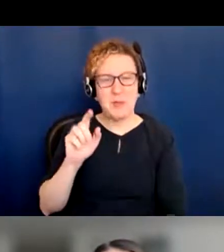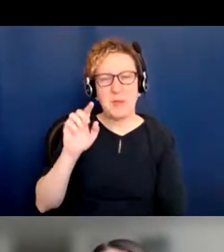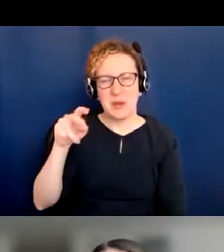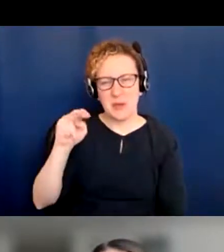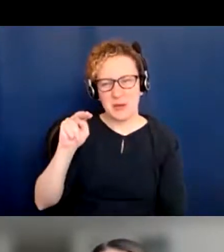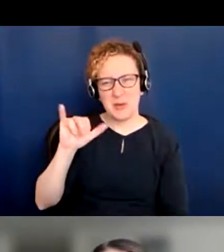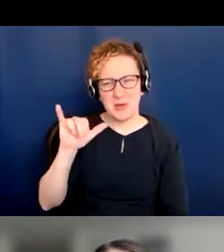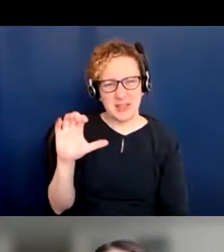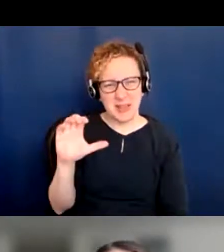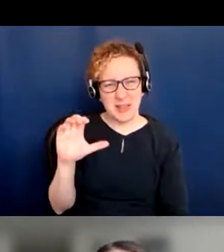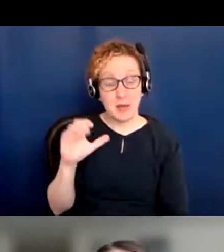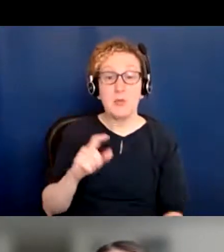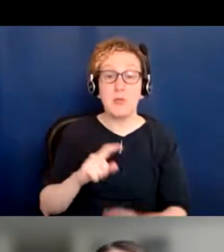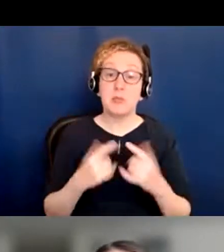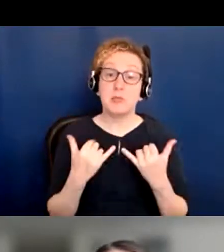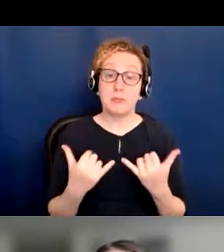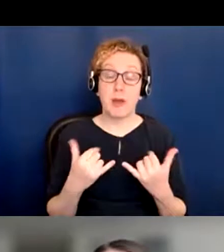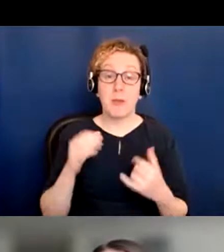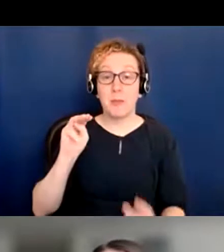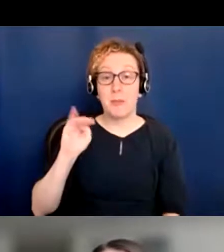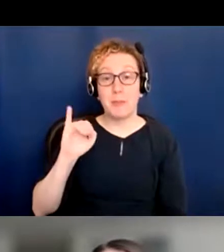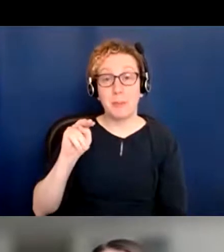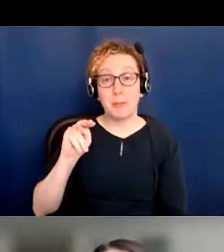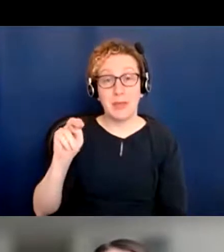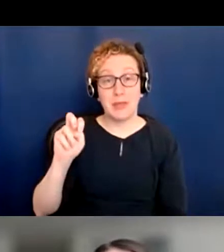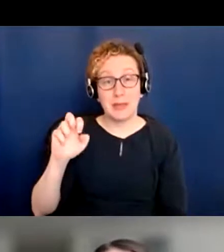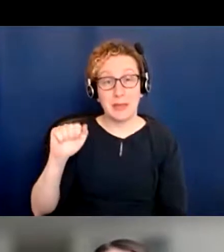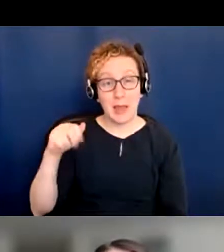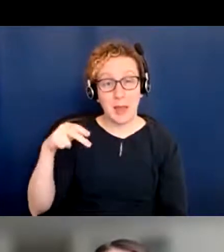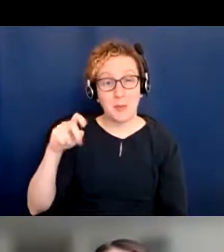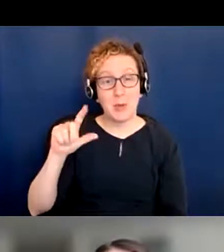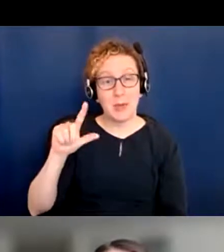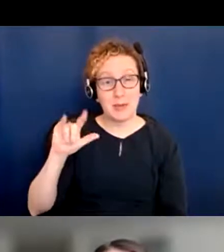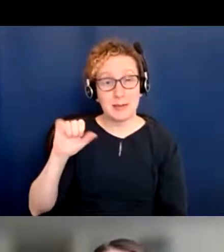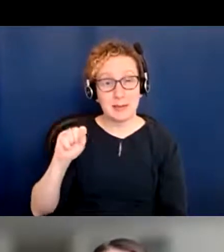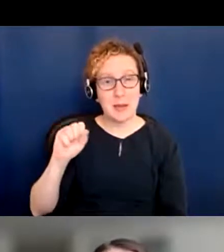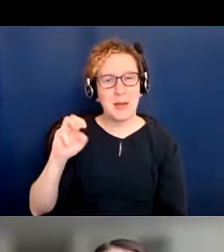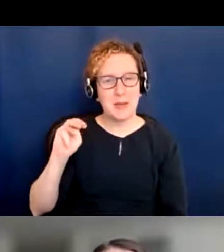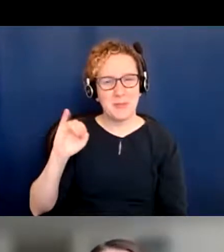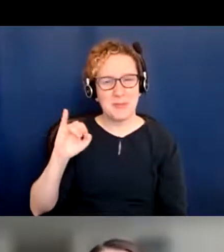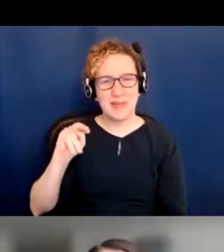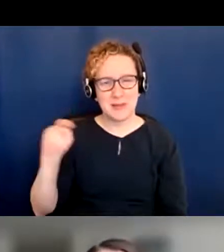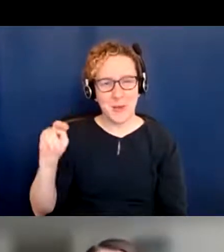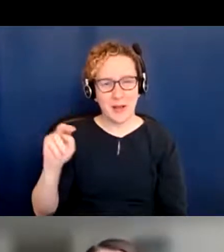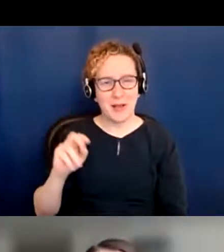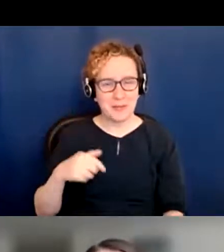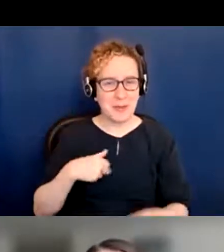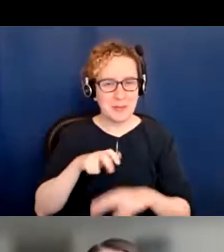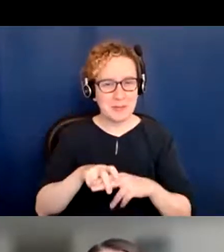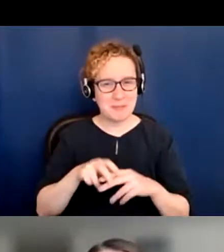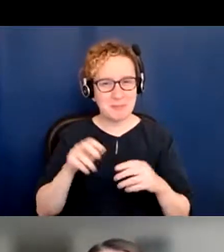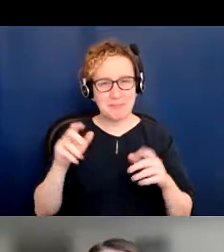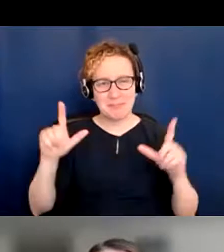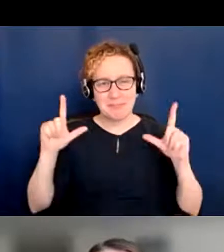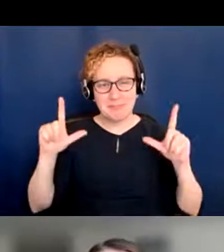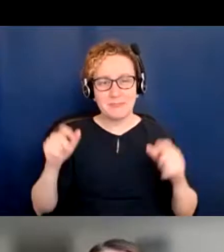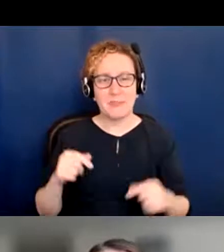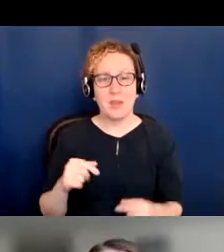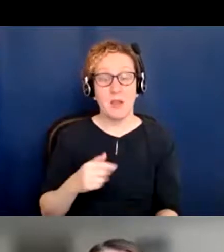Minneapolis, Minnesota, and I'll share more about what I work on, but my job title is Education Innovation